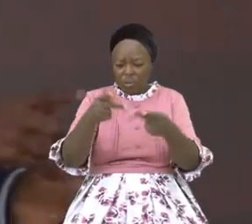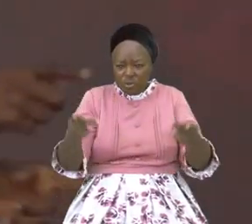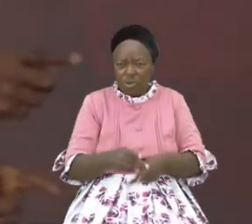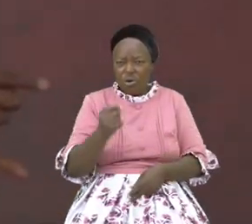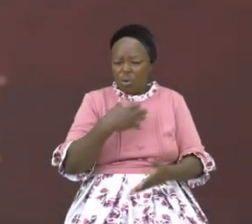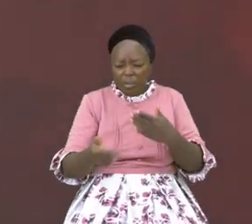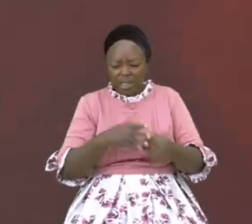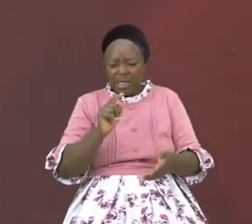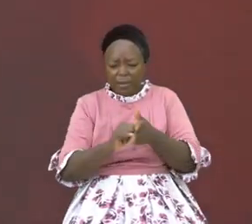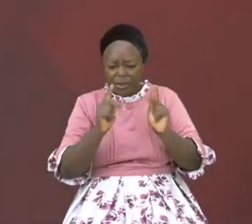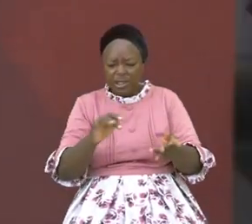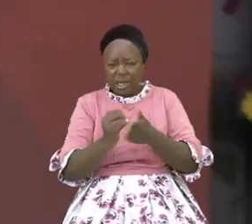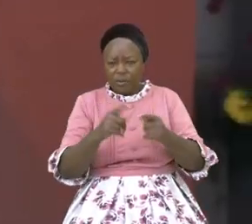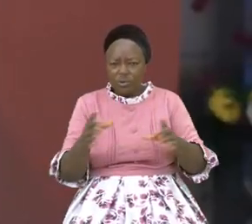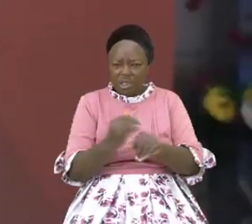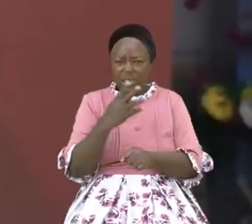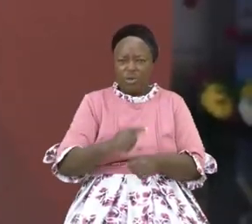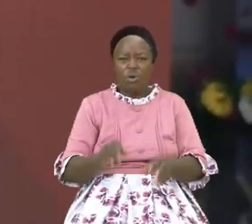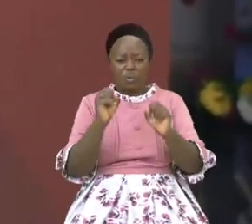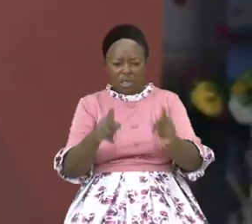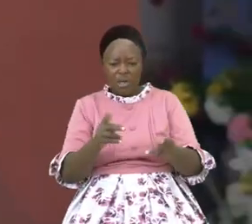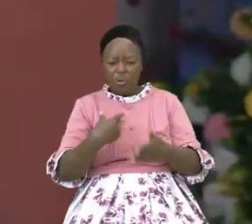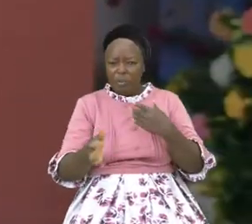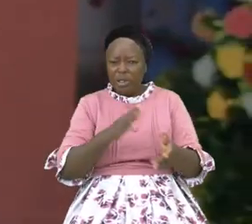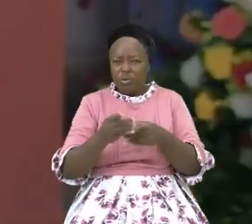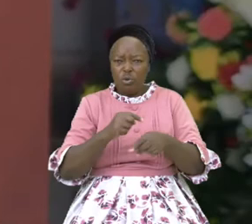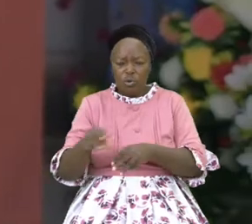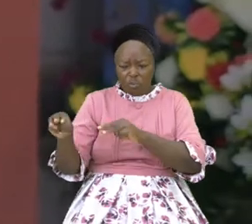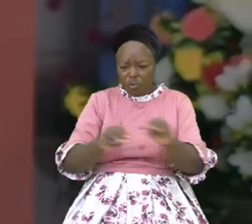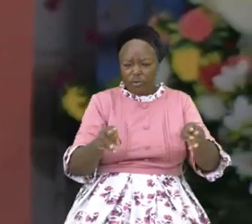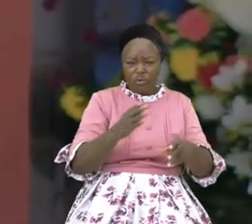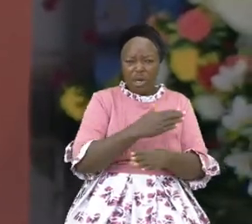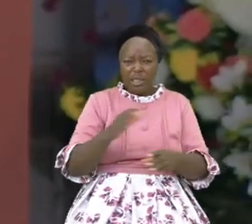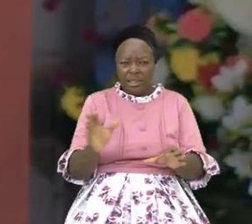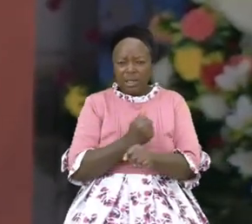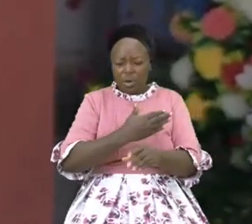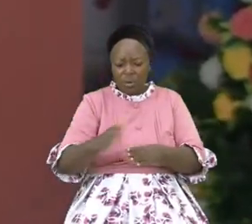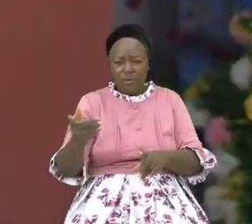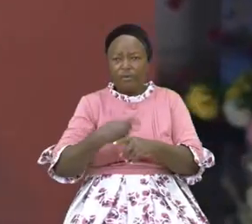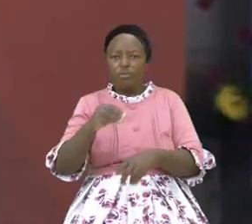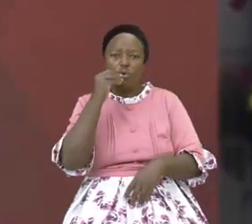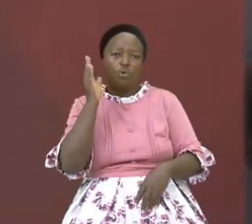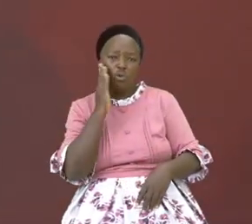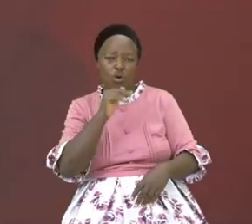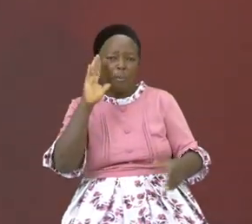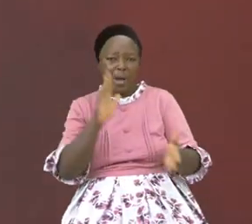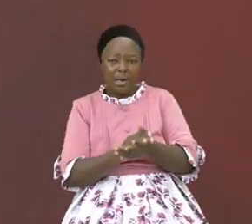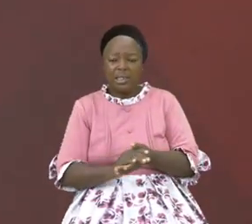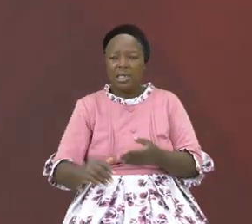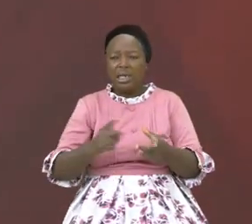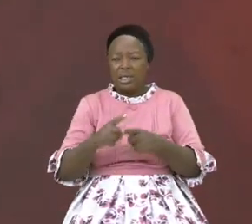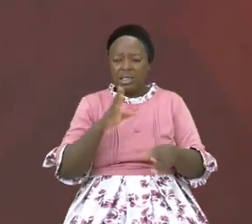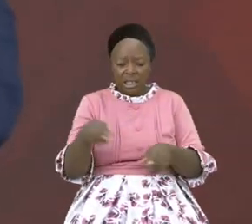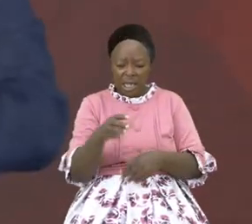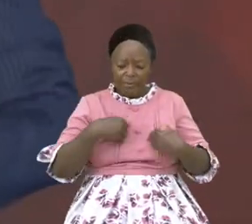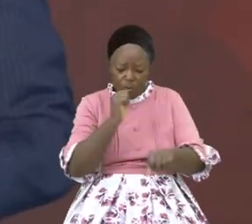privilege, whoever wants to drive you away from your matrimonial home, and they have worked out